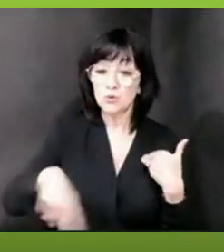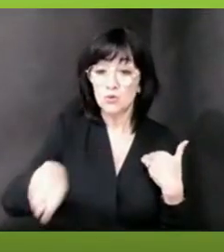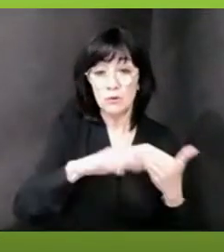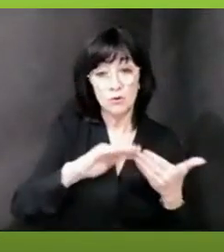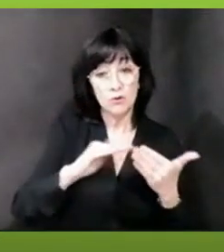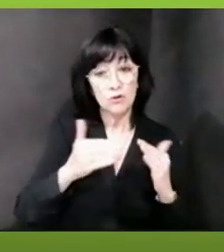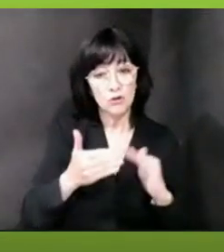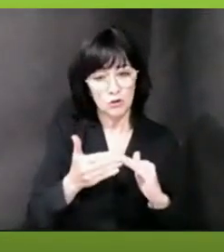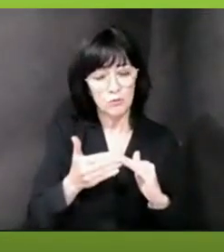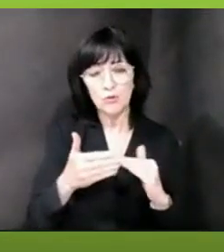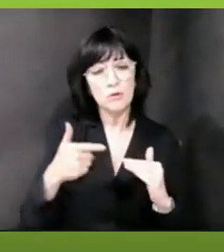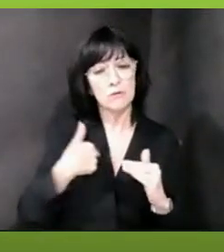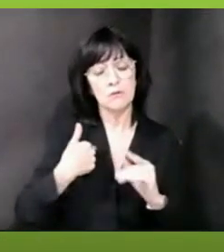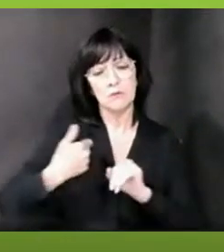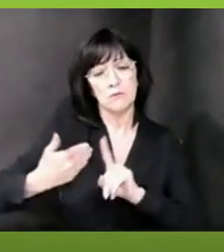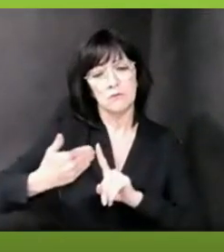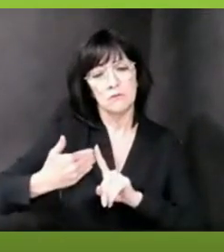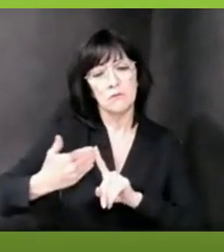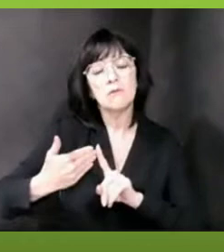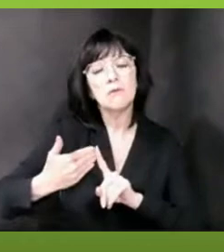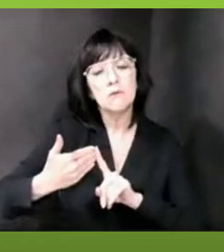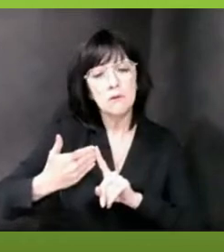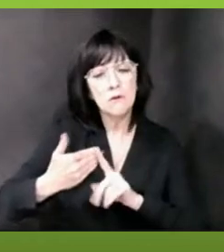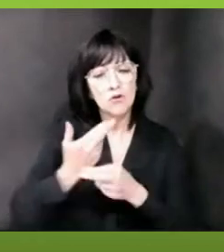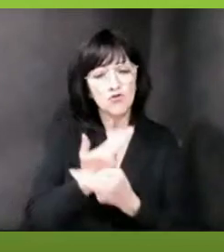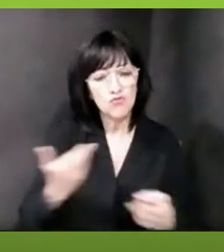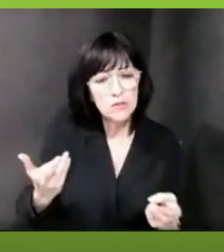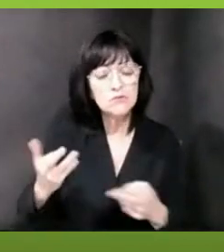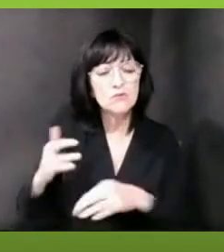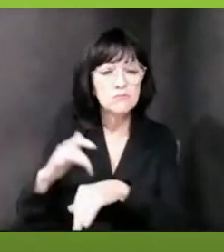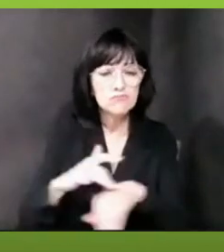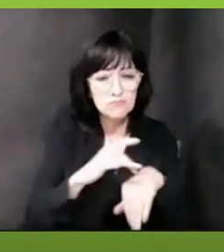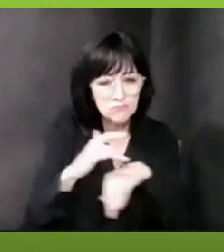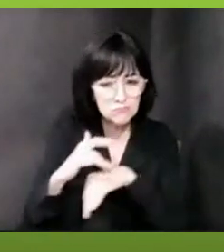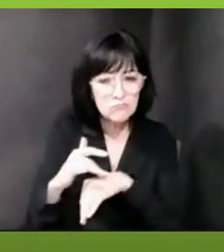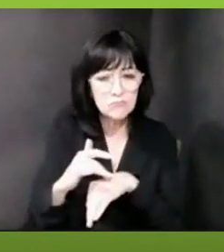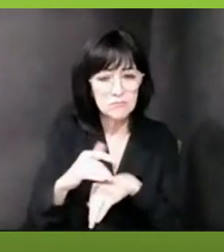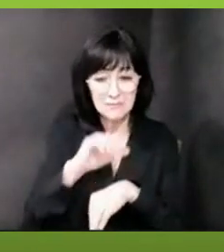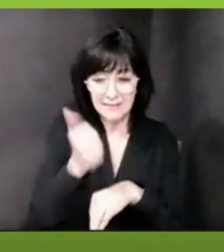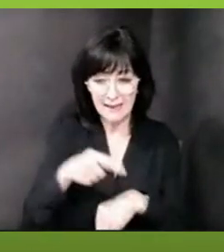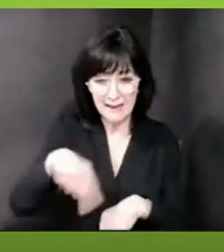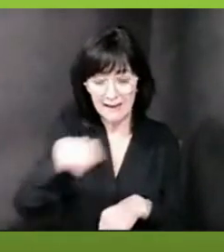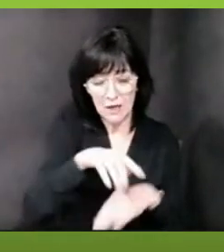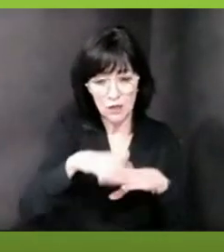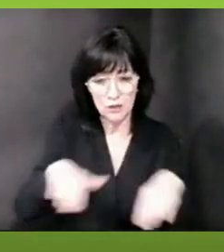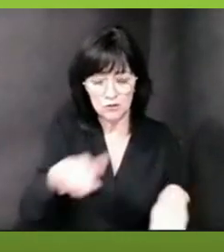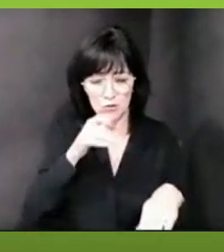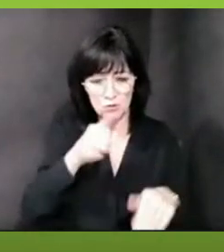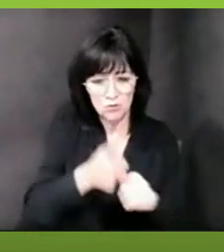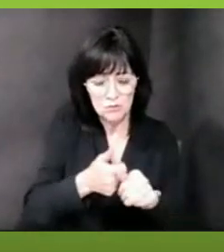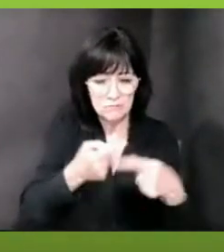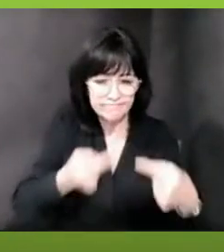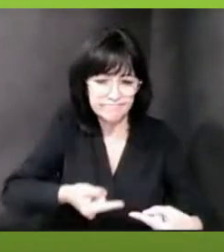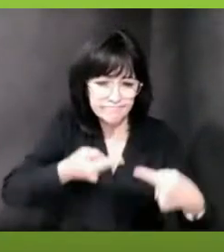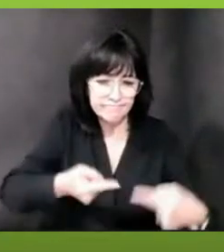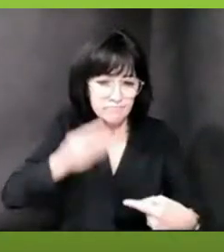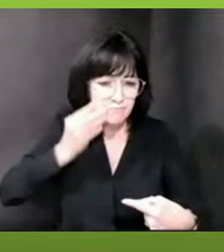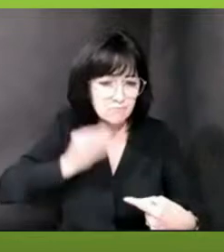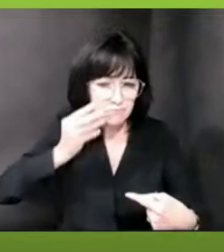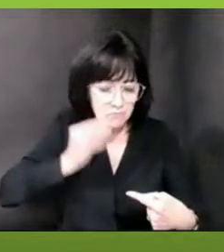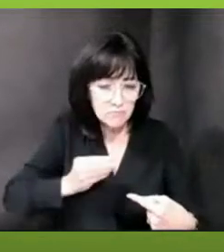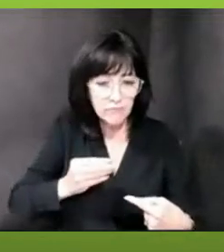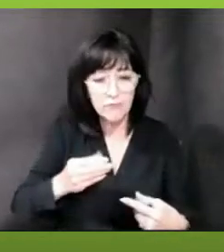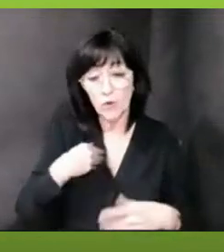a resource for anyone who is really struggling. So we conduct risk assessments and we provide brief crisis